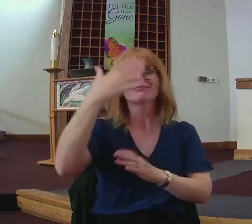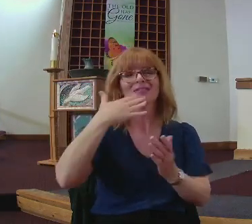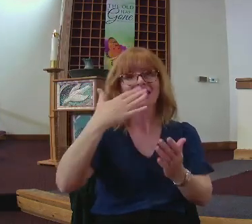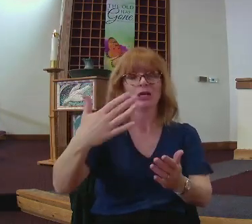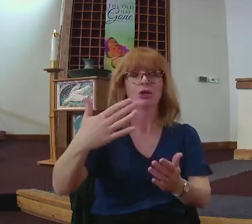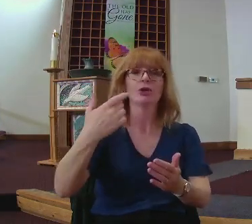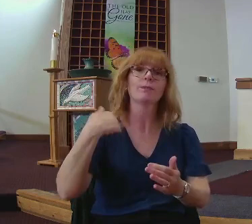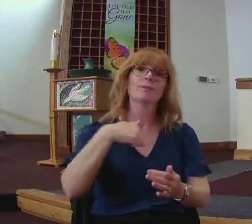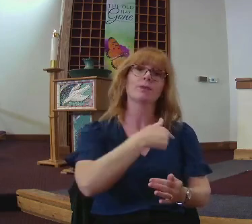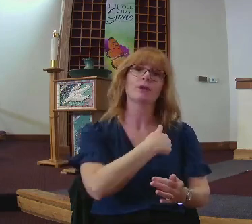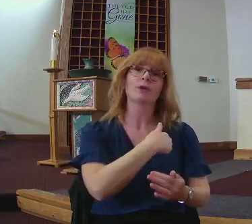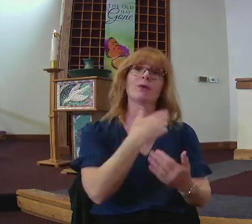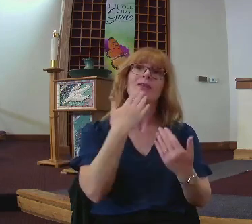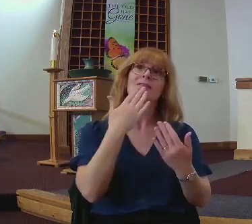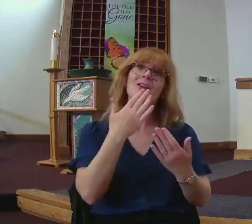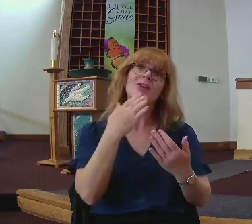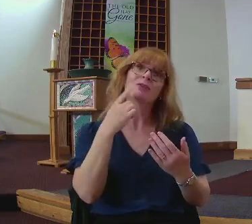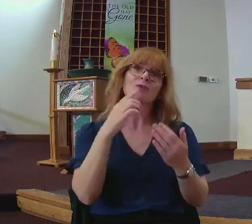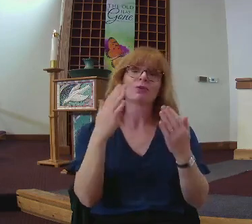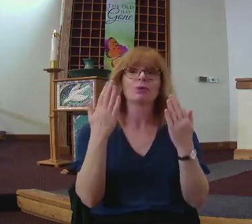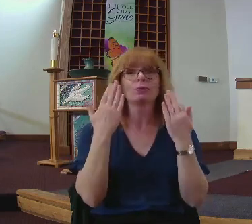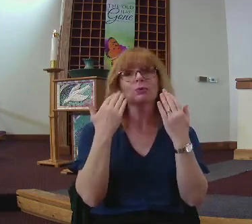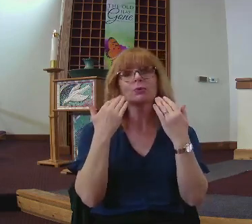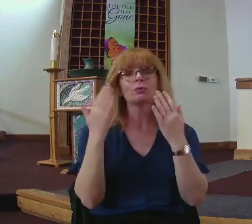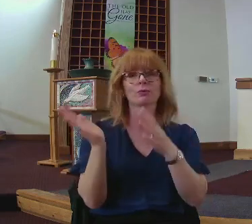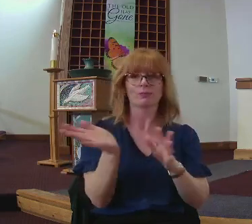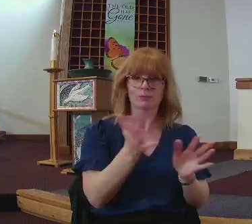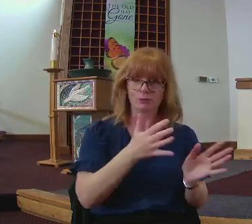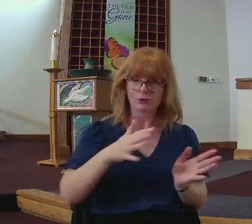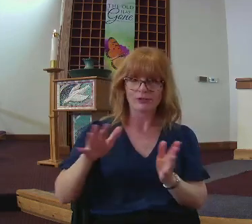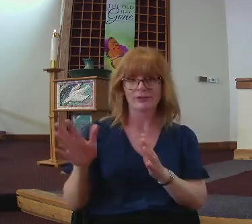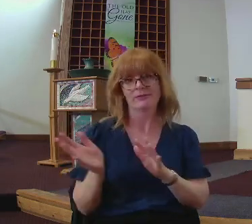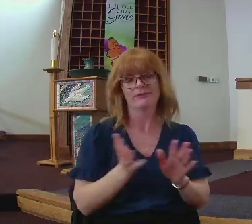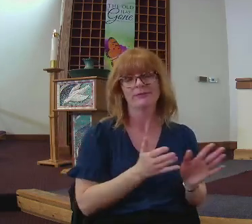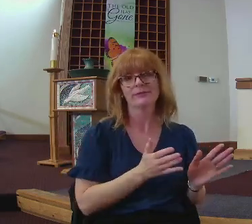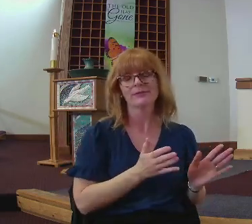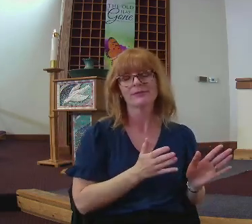We thank you for the cool breeze.